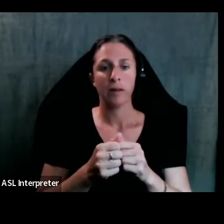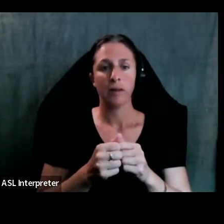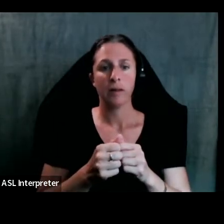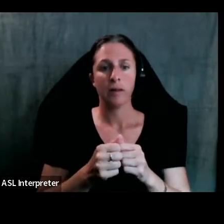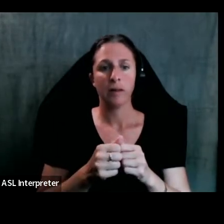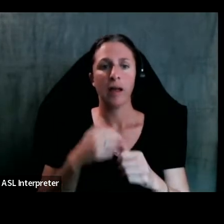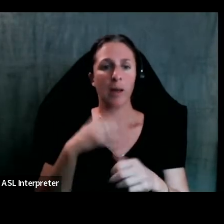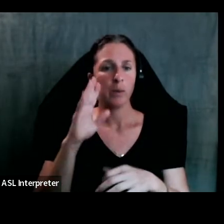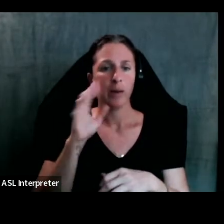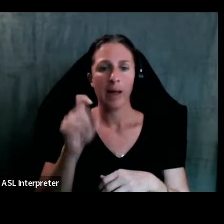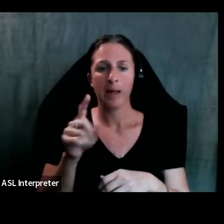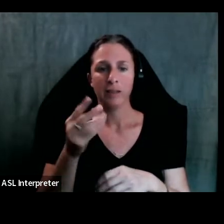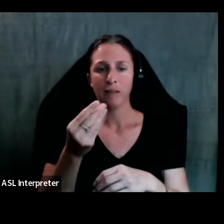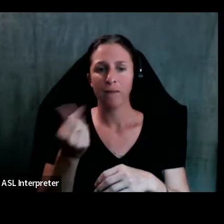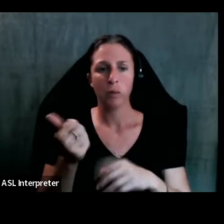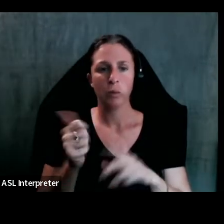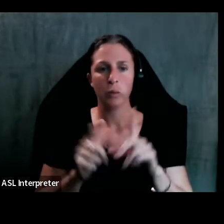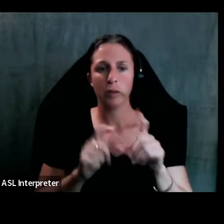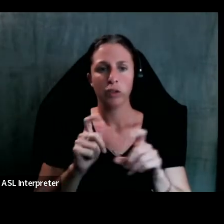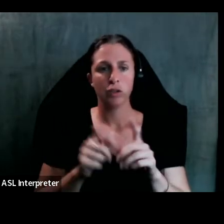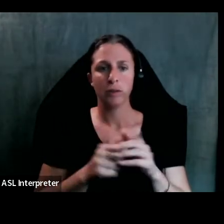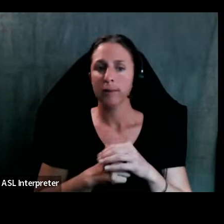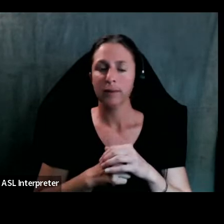ask a couple of questions. I